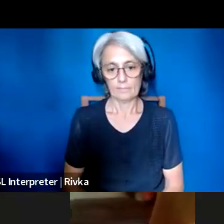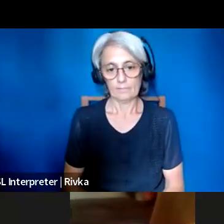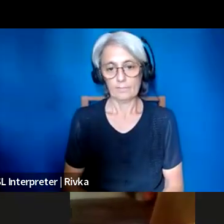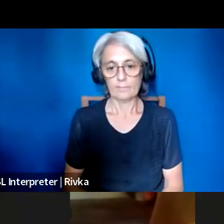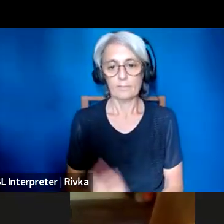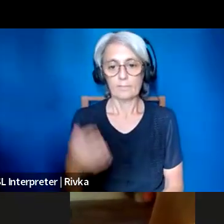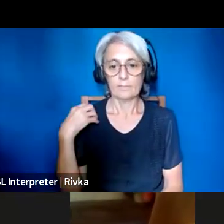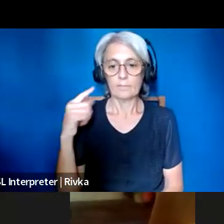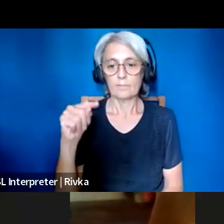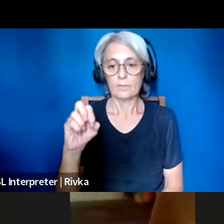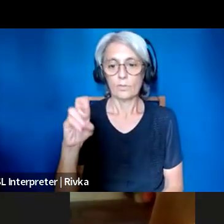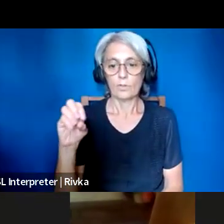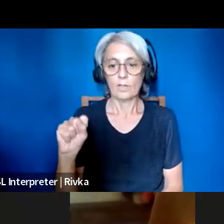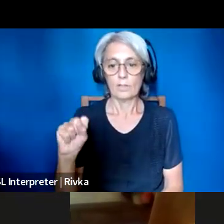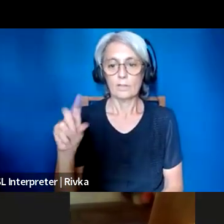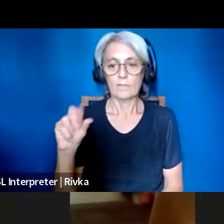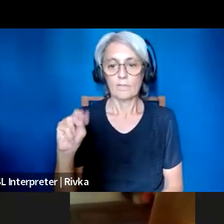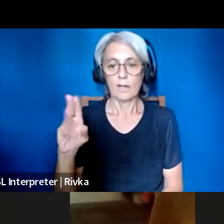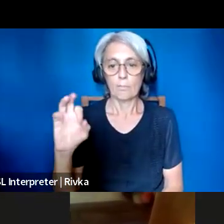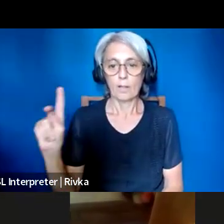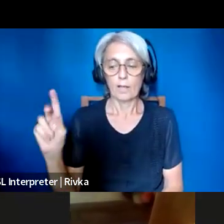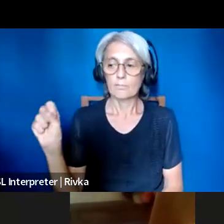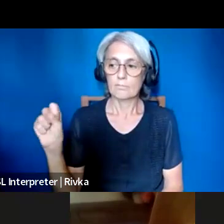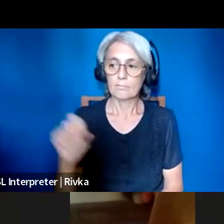Chair Torres Van Vleck. Aye.